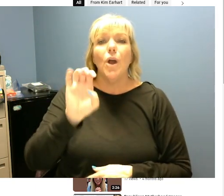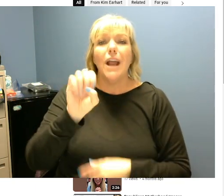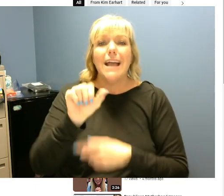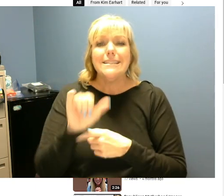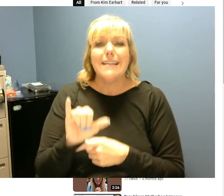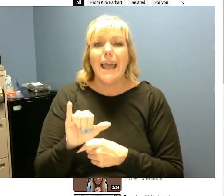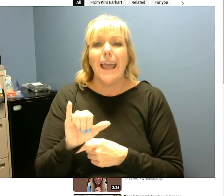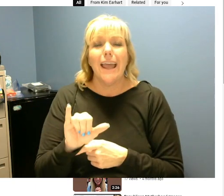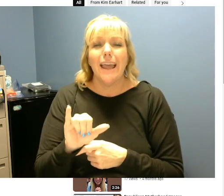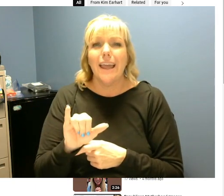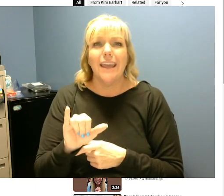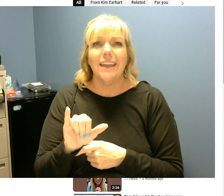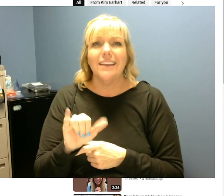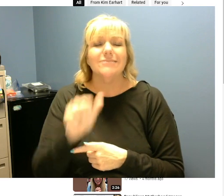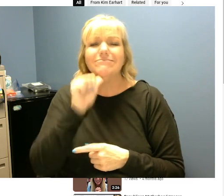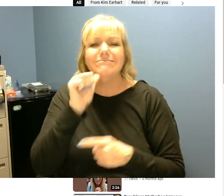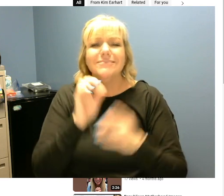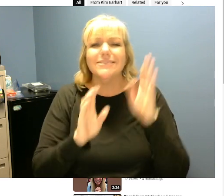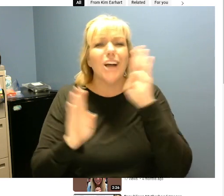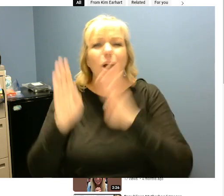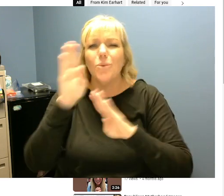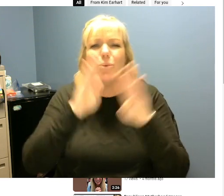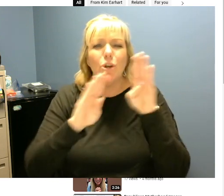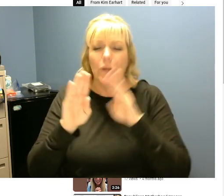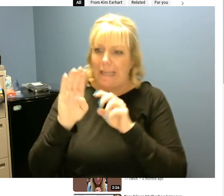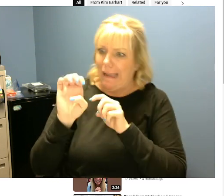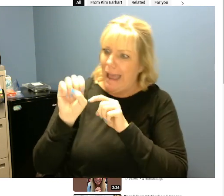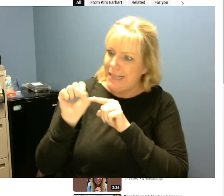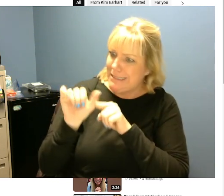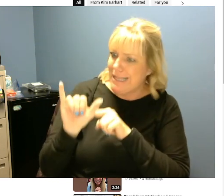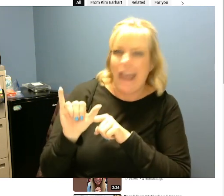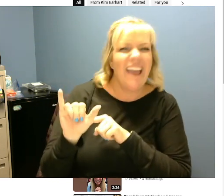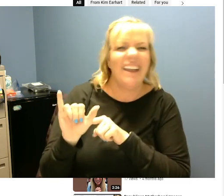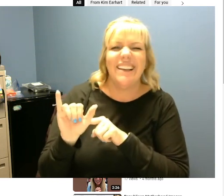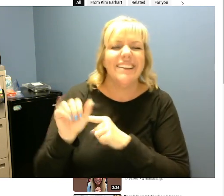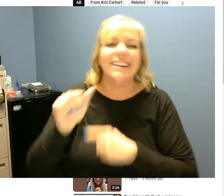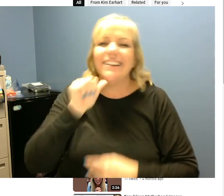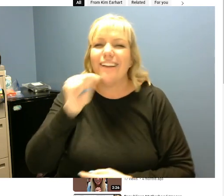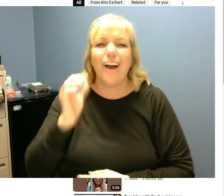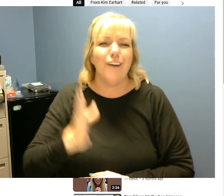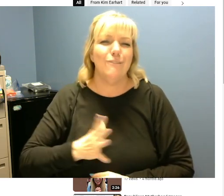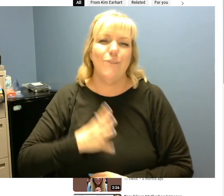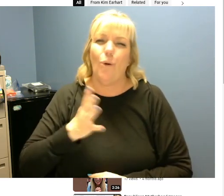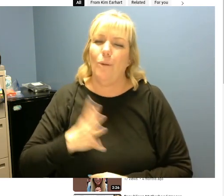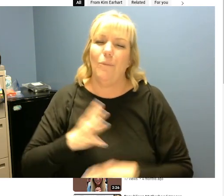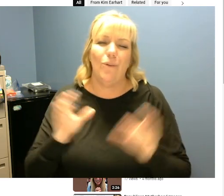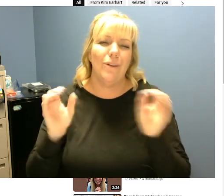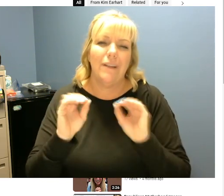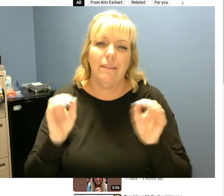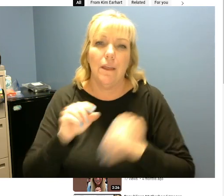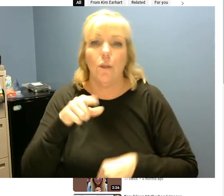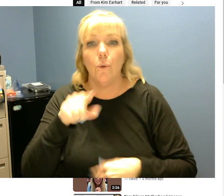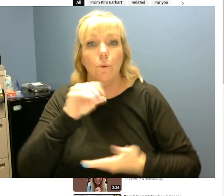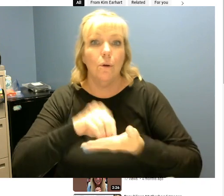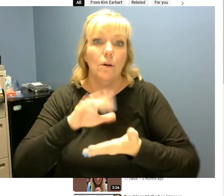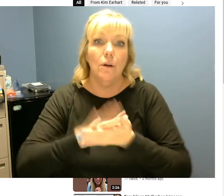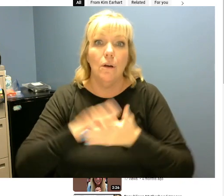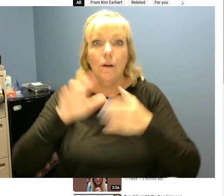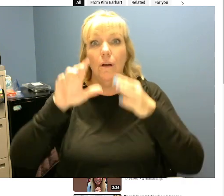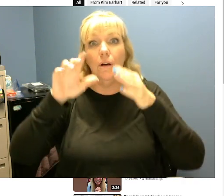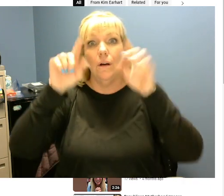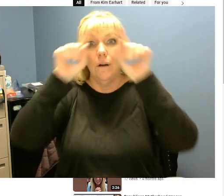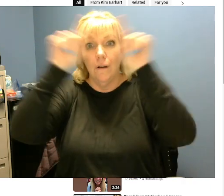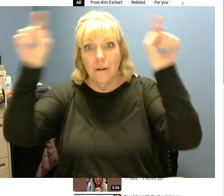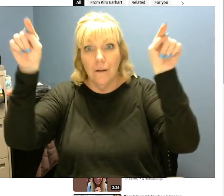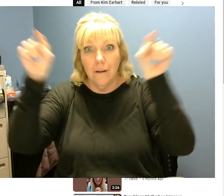too concerned about that word essay. This is not a formal essay. You do not need an introduction. You do not need a thesis statement.